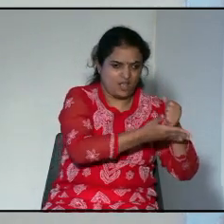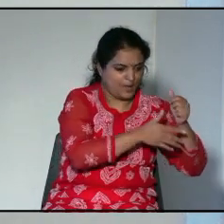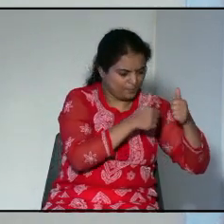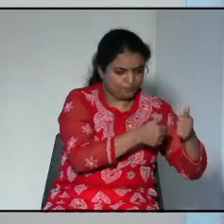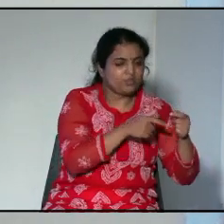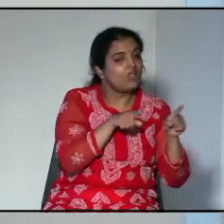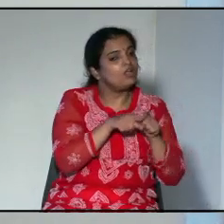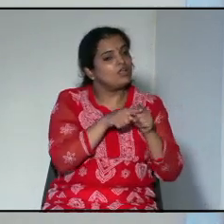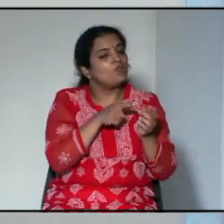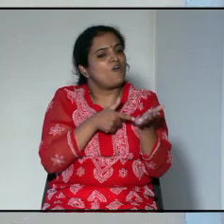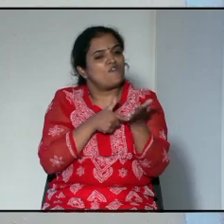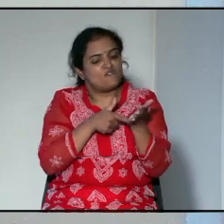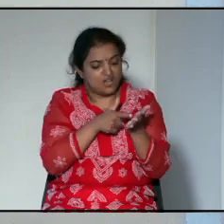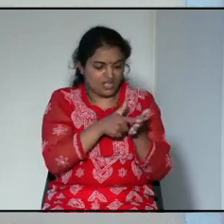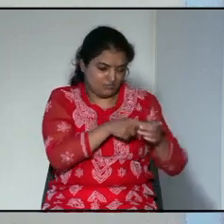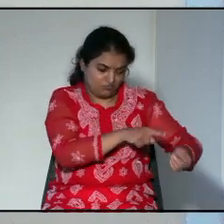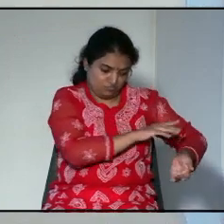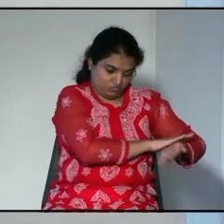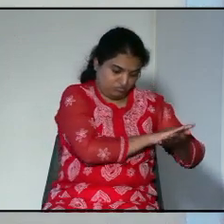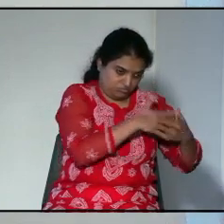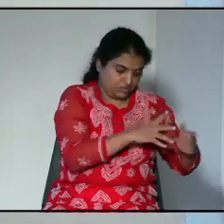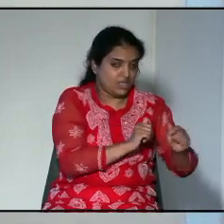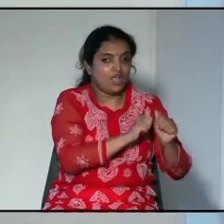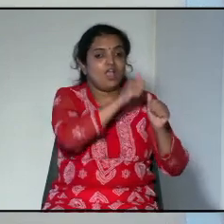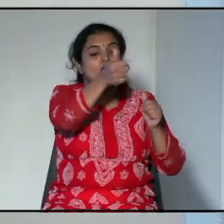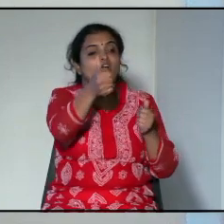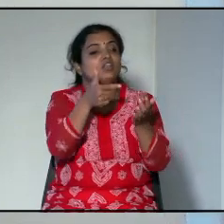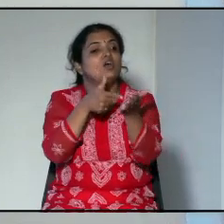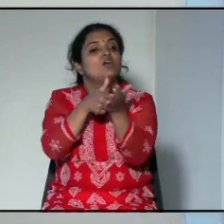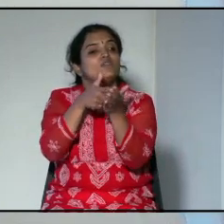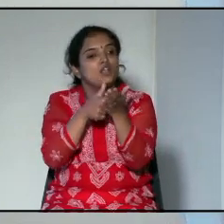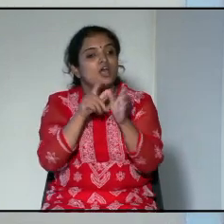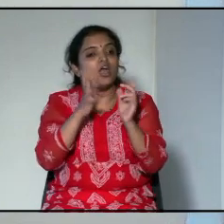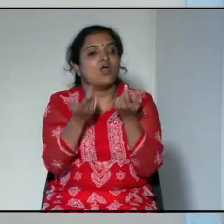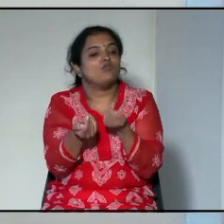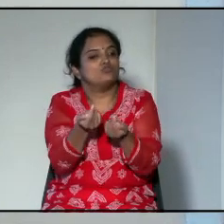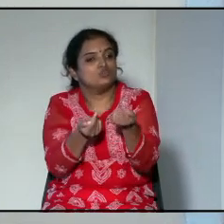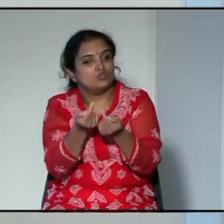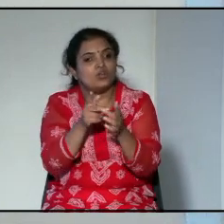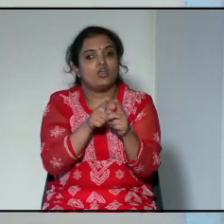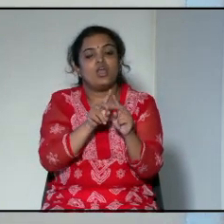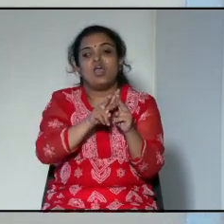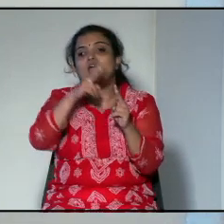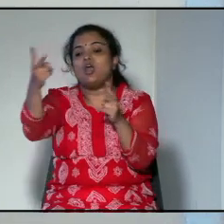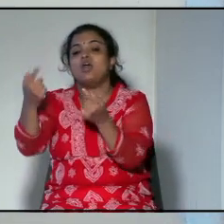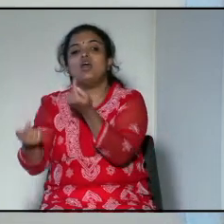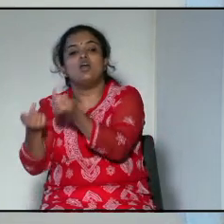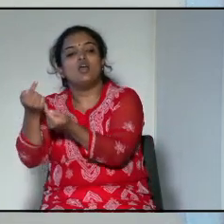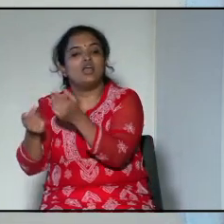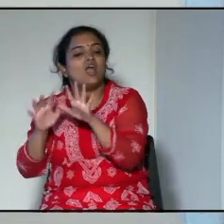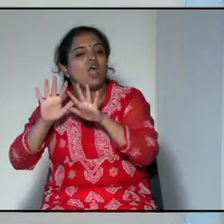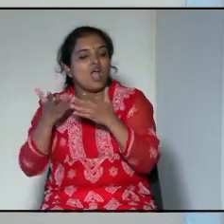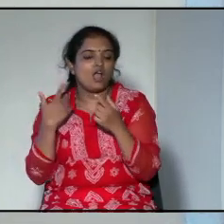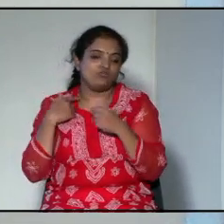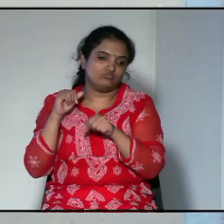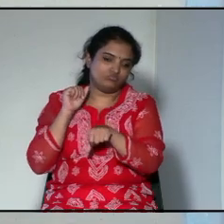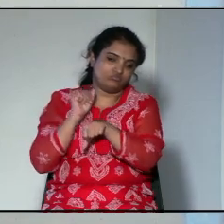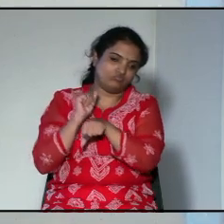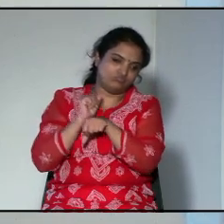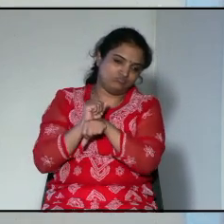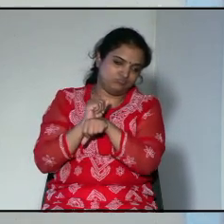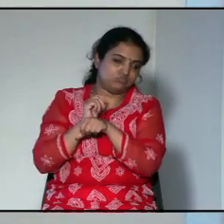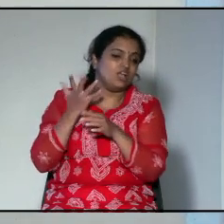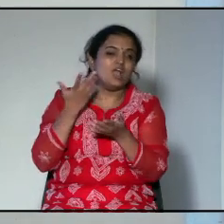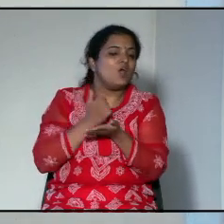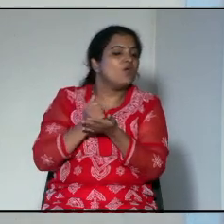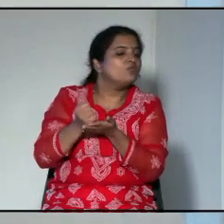new customers. The demands of the survey, however, took her far outside this distinct region of practice to